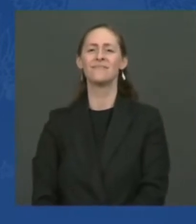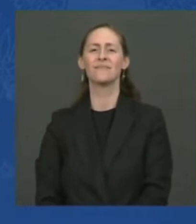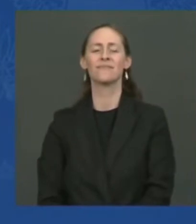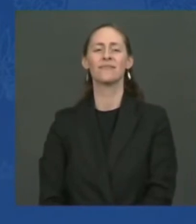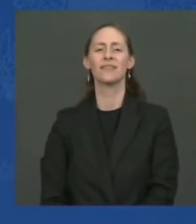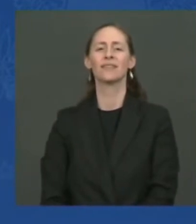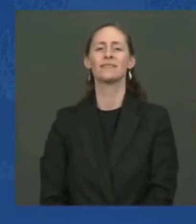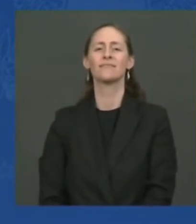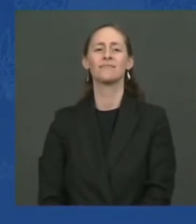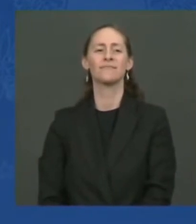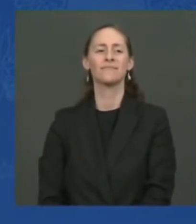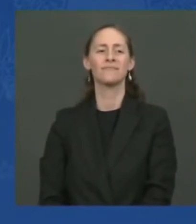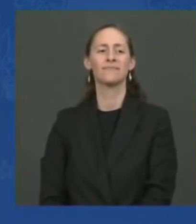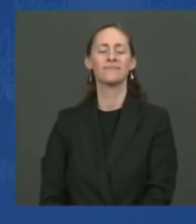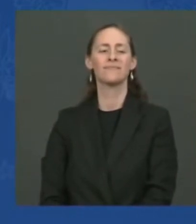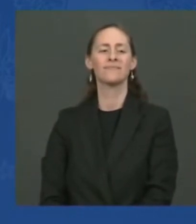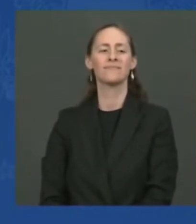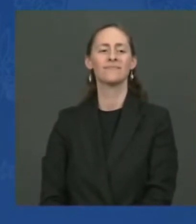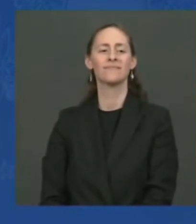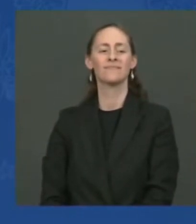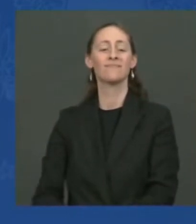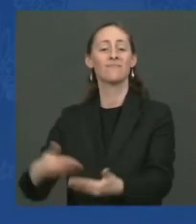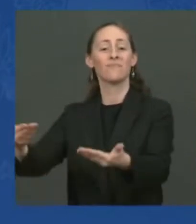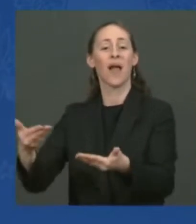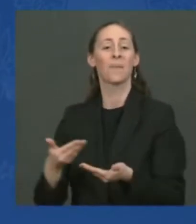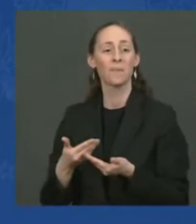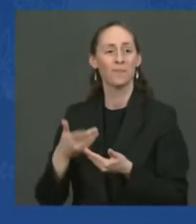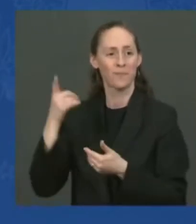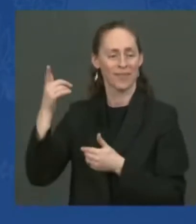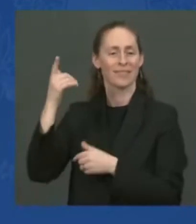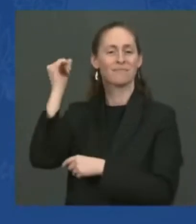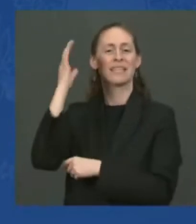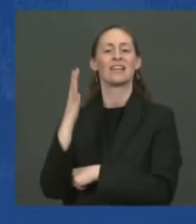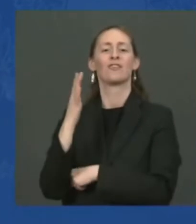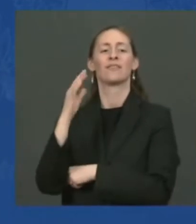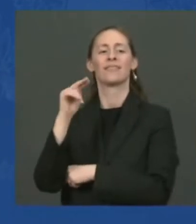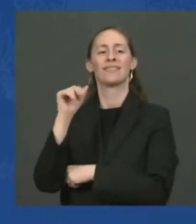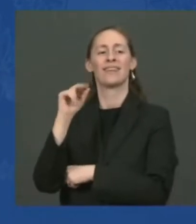Please welcome Speaker of the House, Nancy Pelosi.